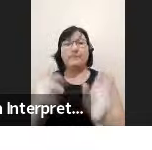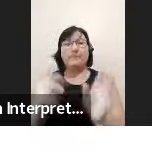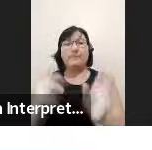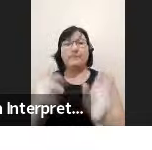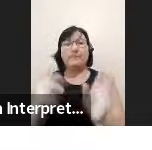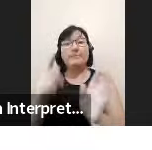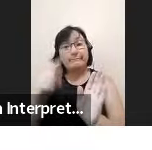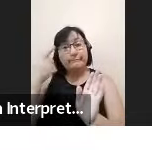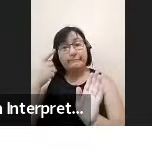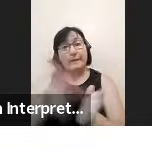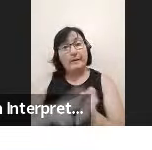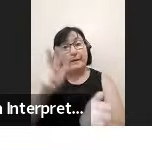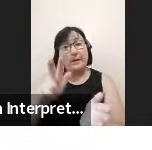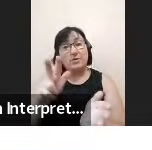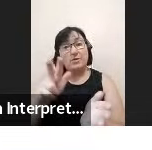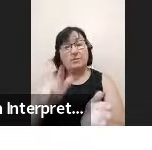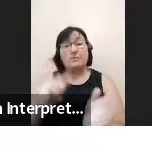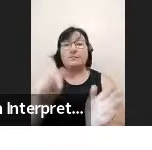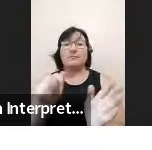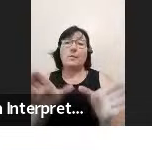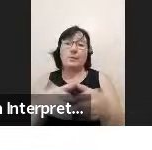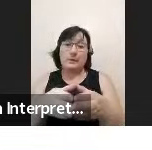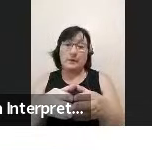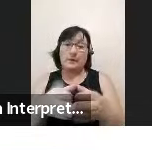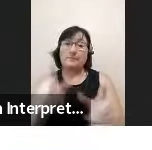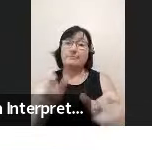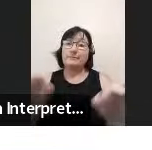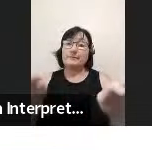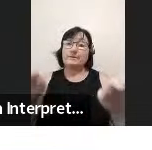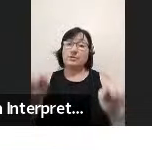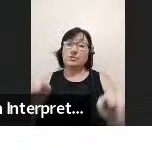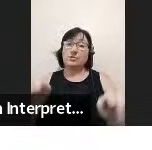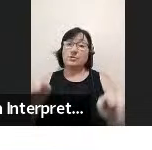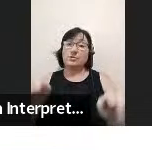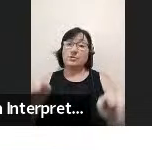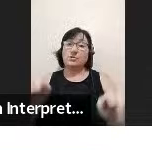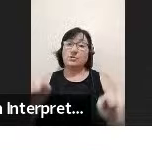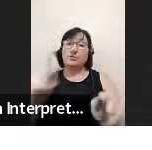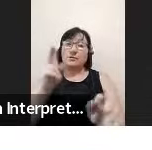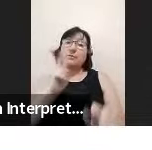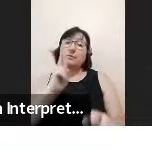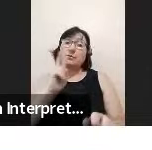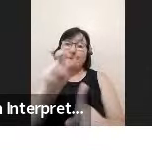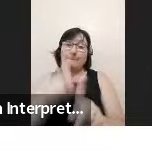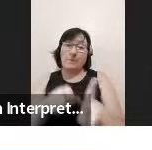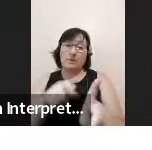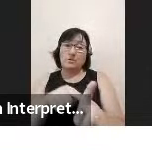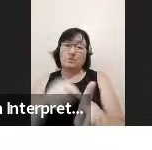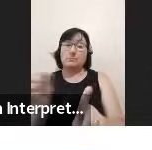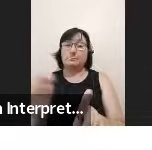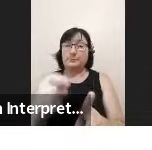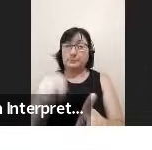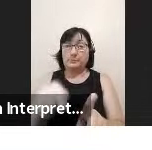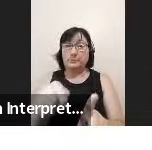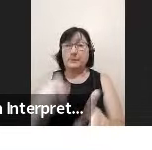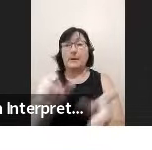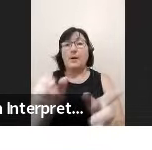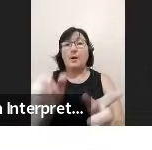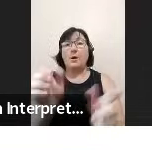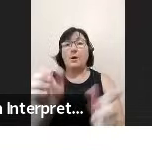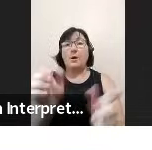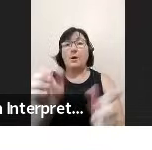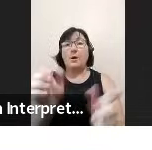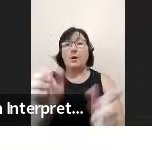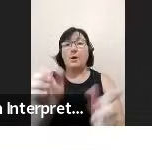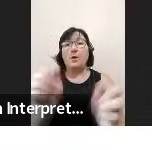of which the chairperson of the committee is appointed by the commissioner himself. The members of the committee are the heads of different divisions in SARS,